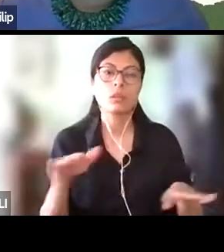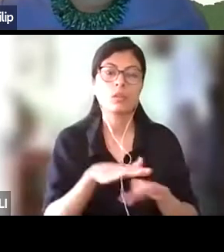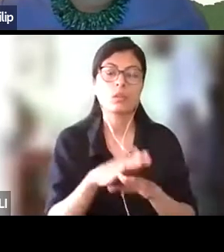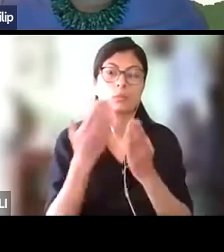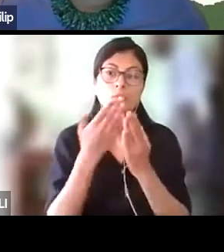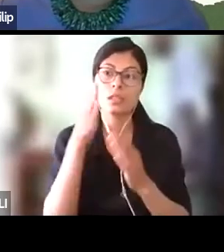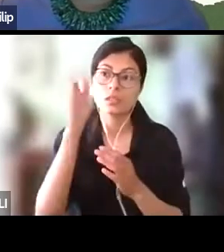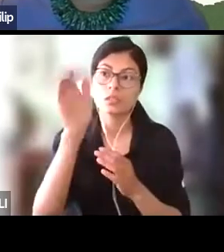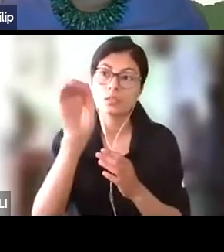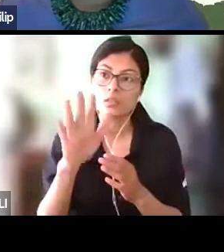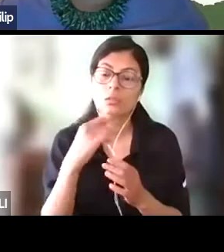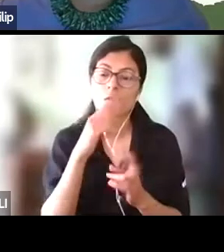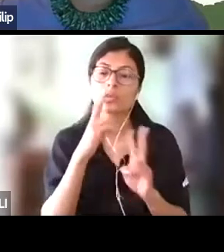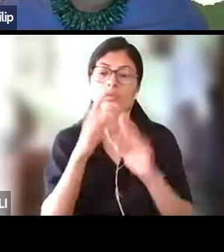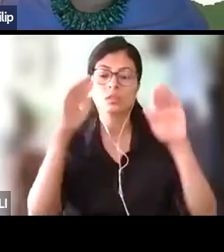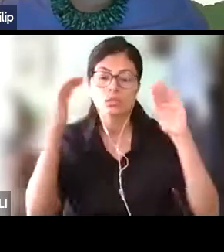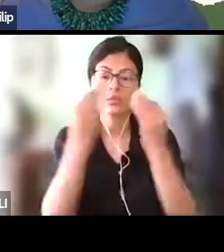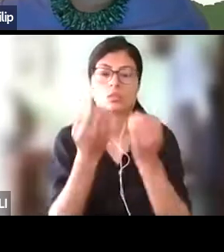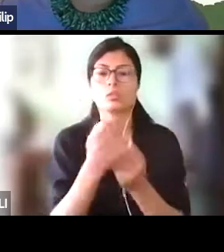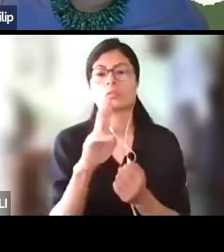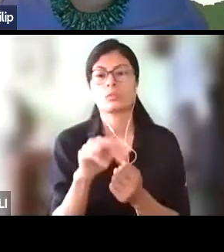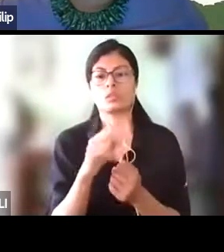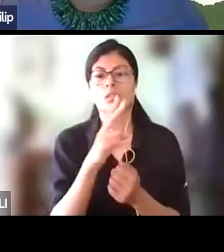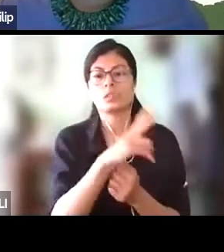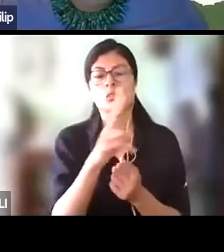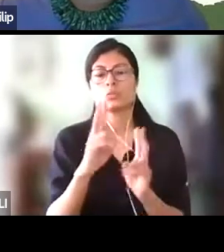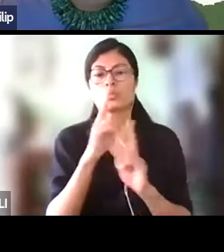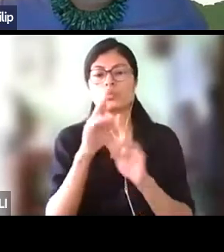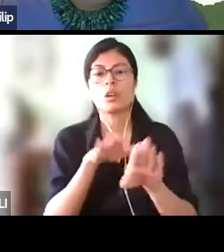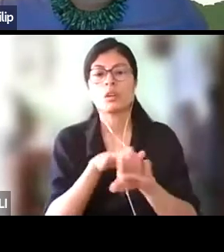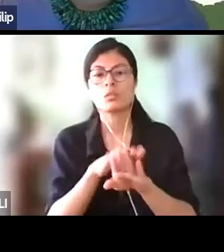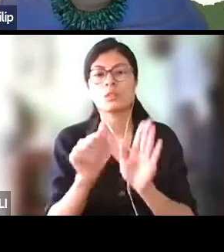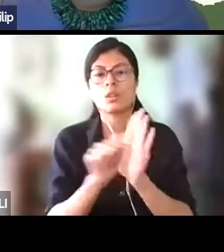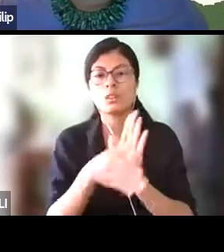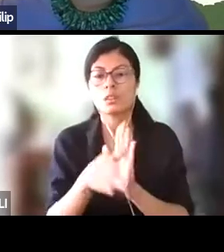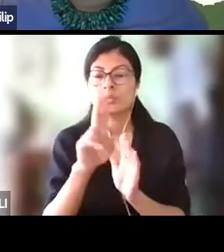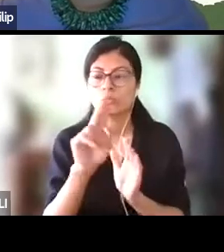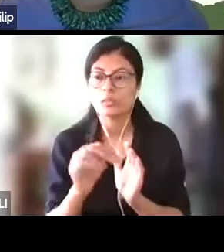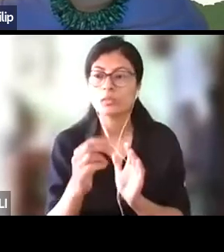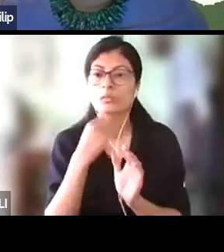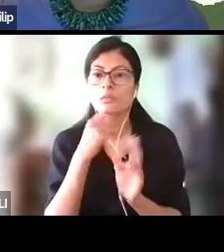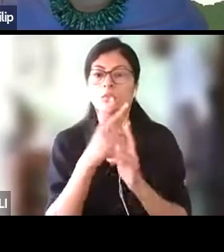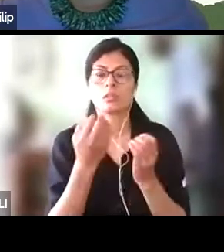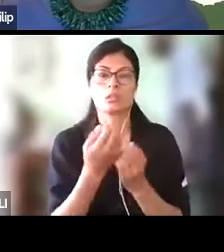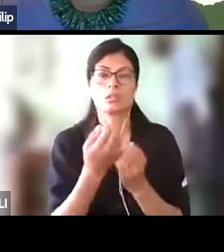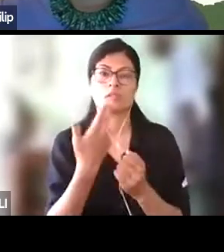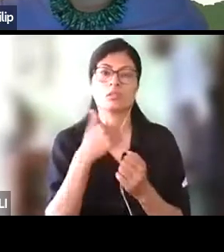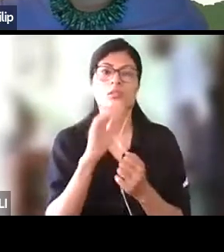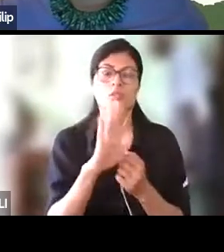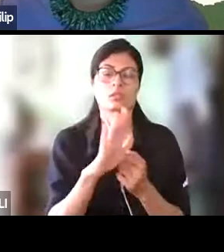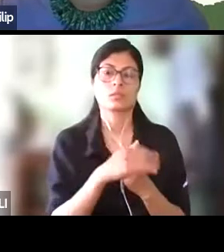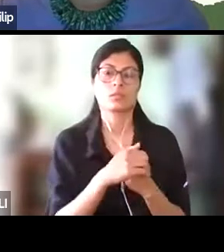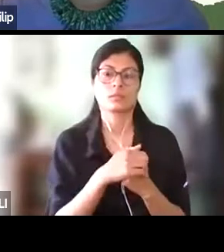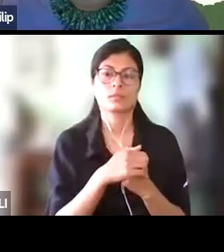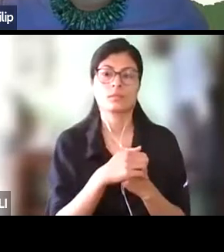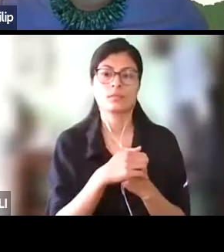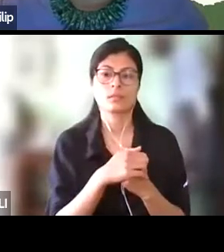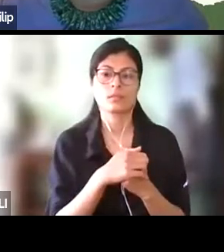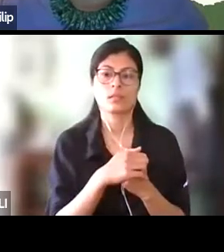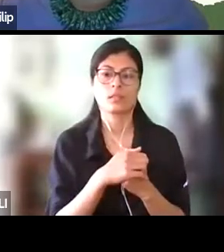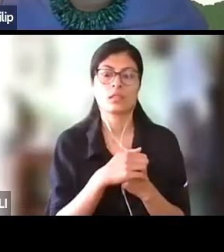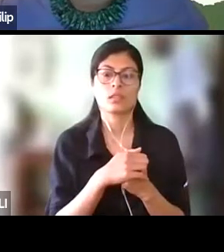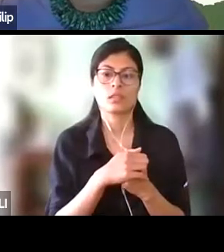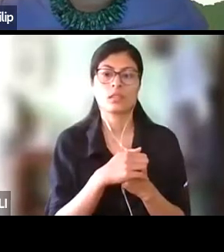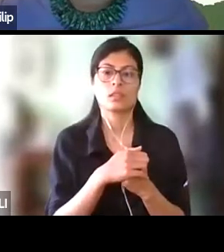tomorrow. And so in contextualizing climate change, one of the things that I recognize that is important is the language, how we convey